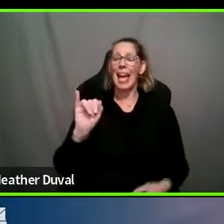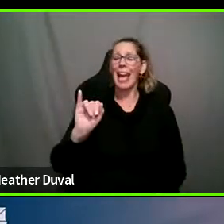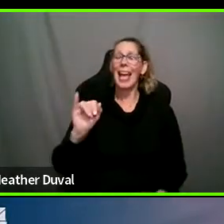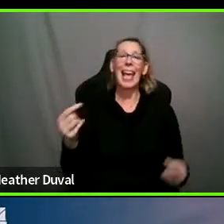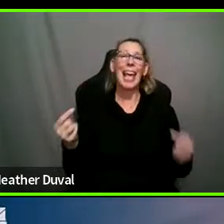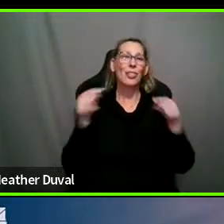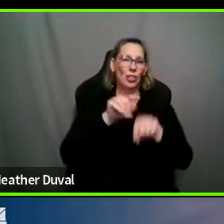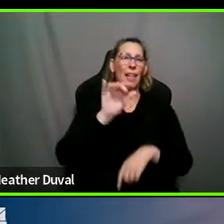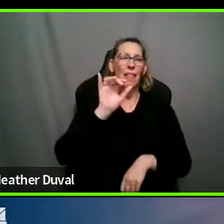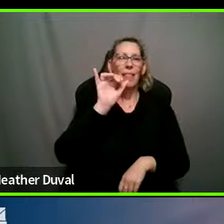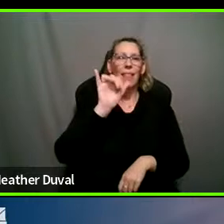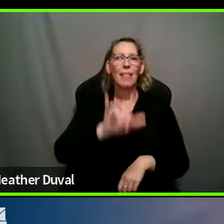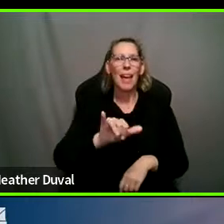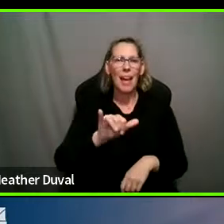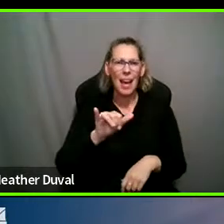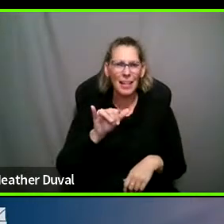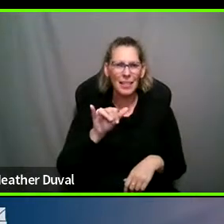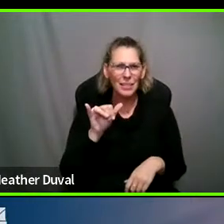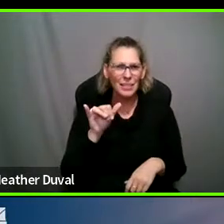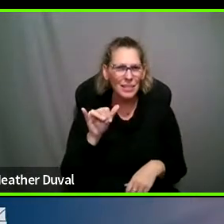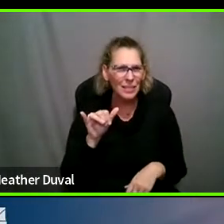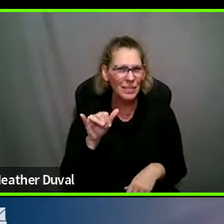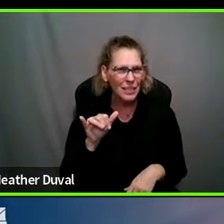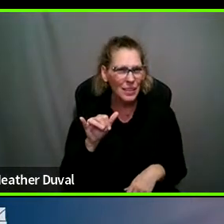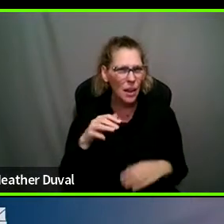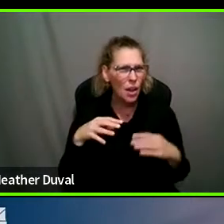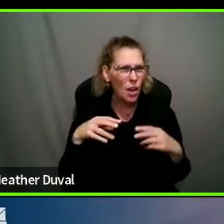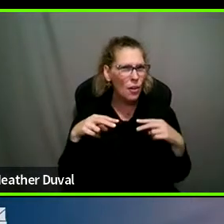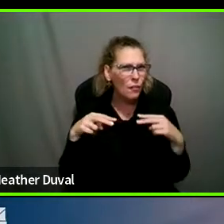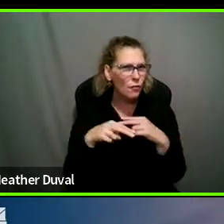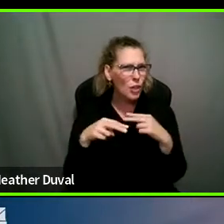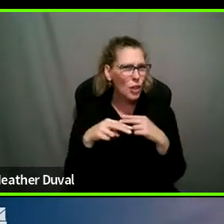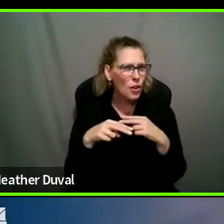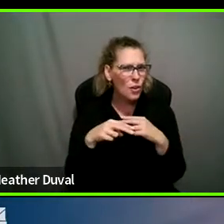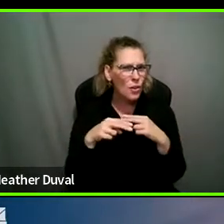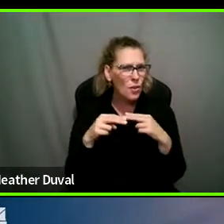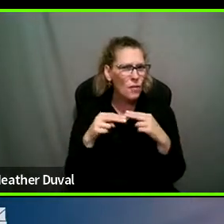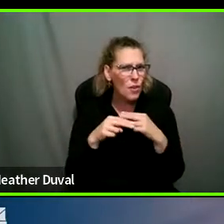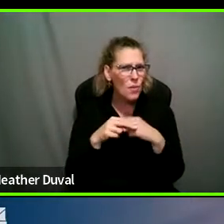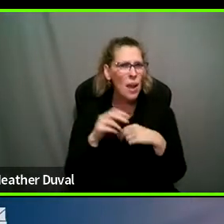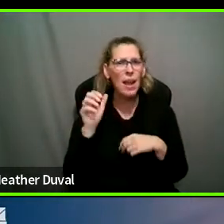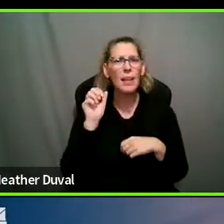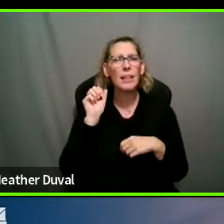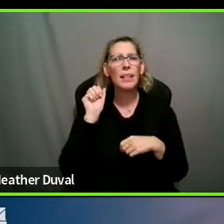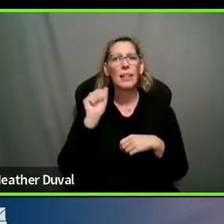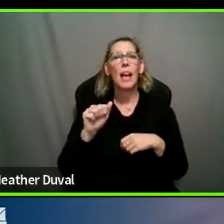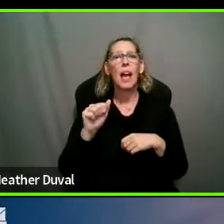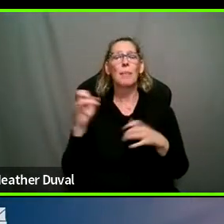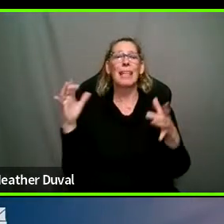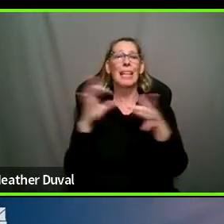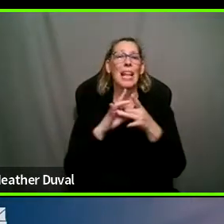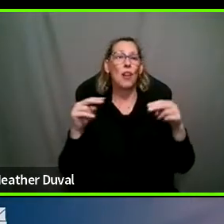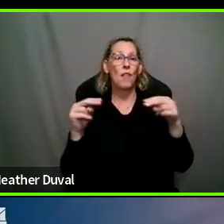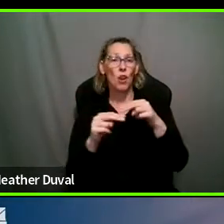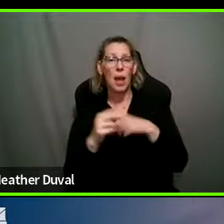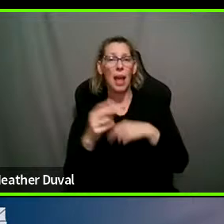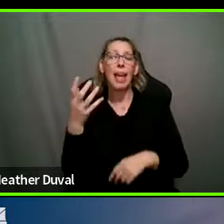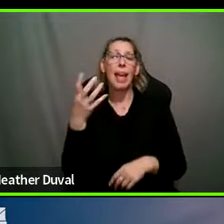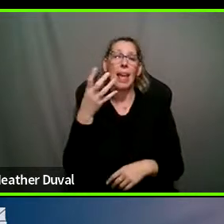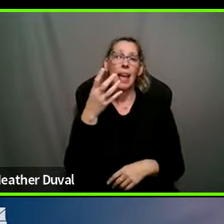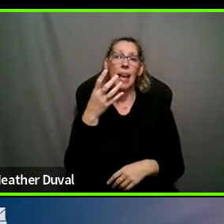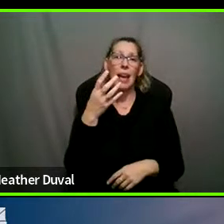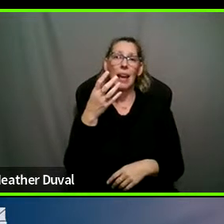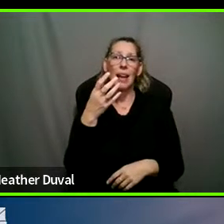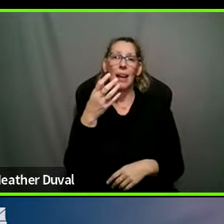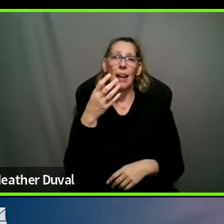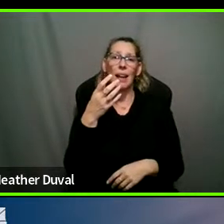local roadway and a freeway in our program area. They can also be between freeways and the freeways. They're